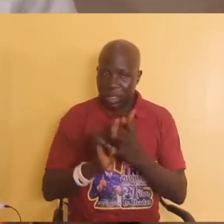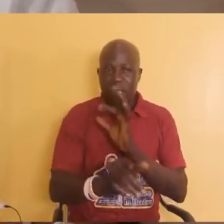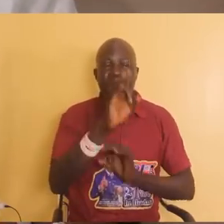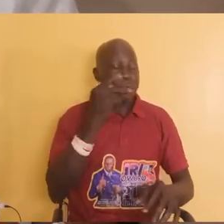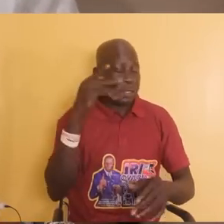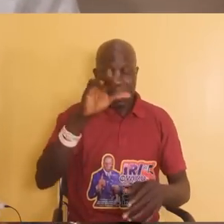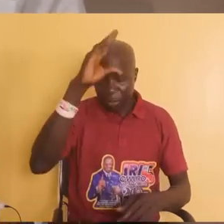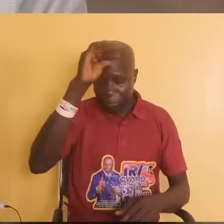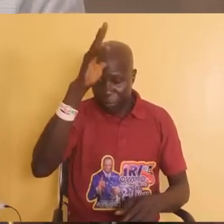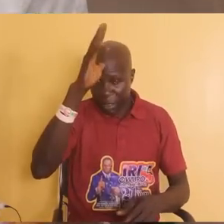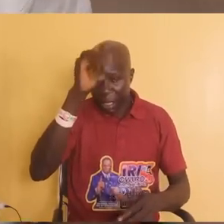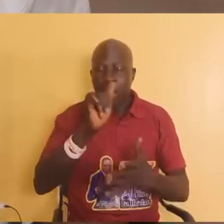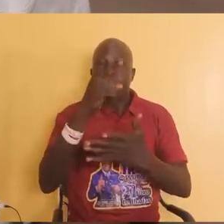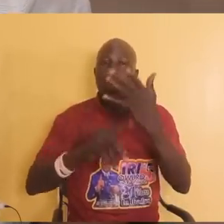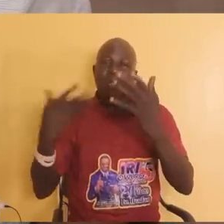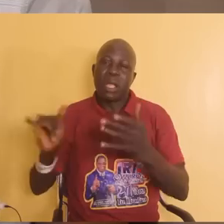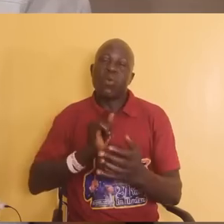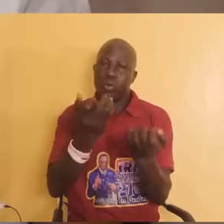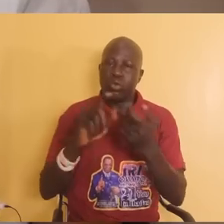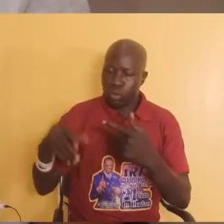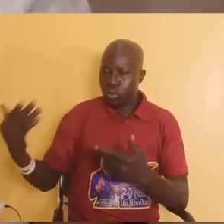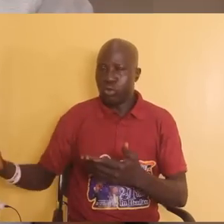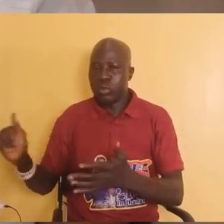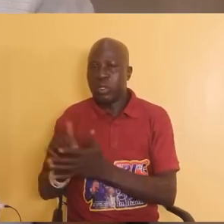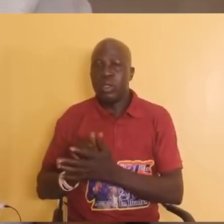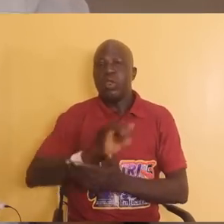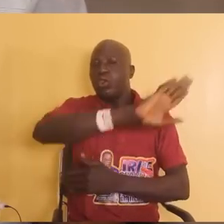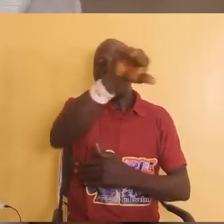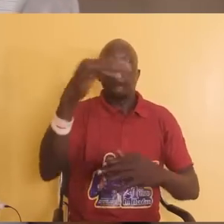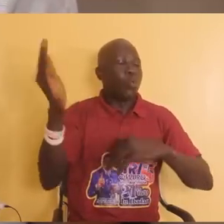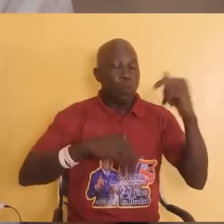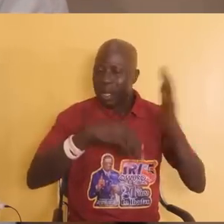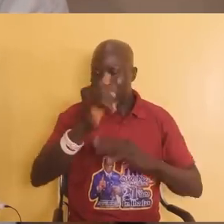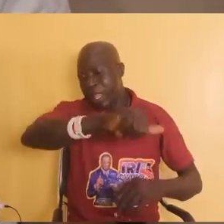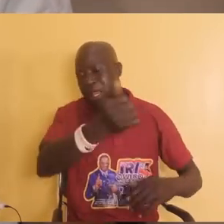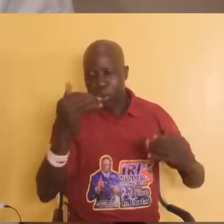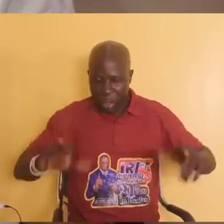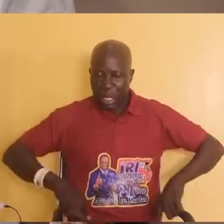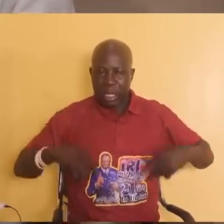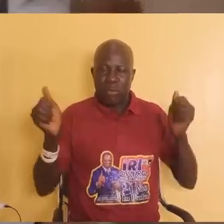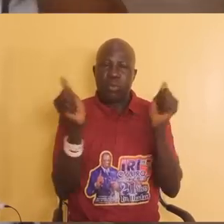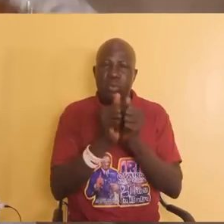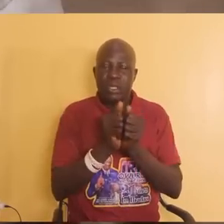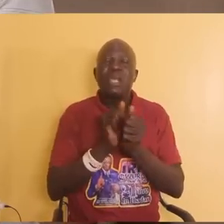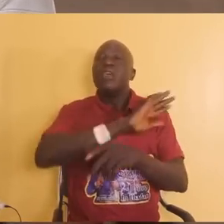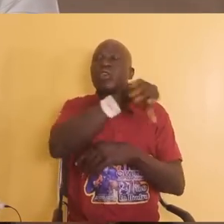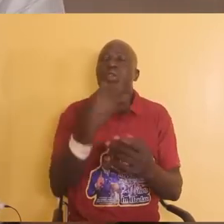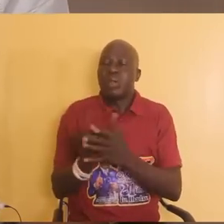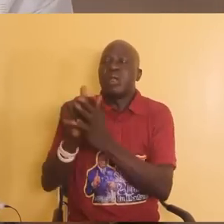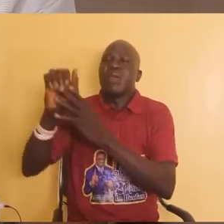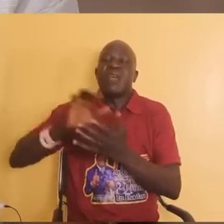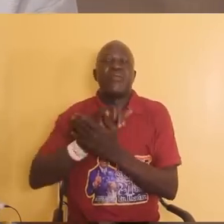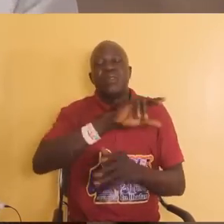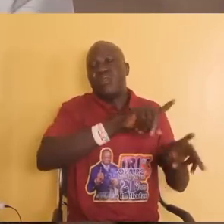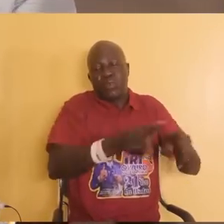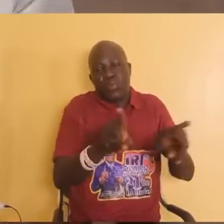baba. See him as your father. Kene ka mo fe ko mo. I want to know something. O si odo te yan le wa. There is nobody that you are living with. Ti o ni ni alebu kan. That they